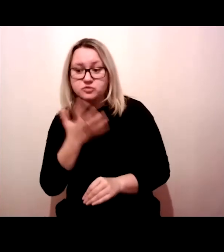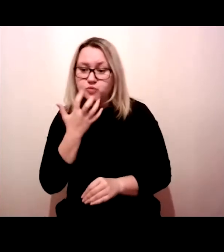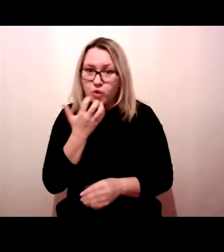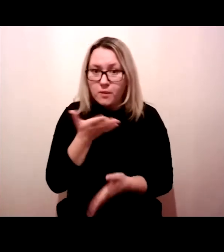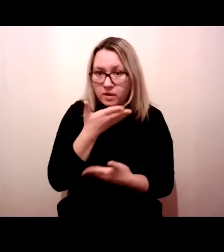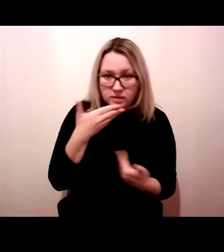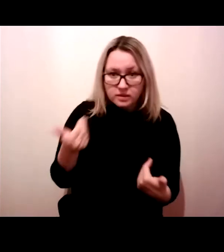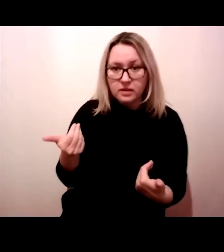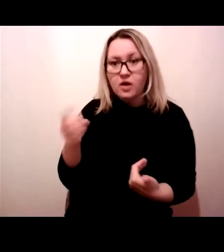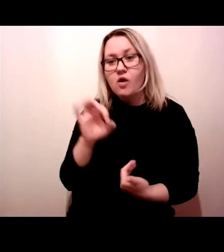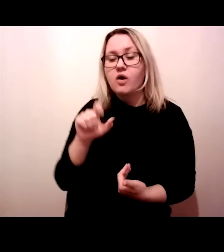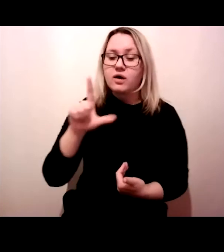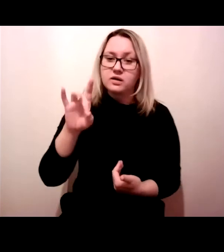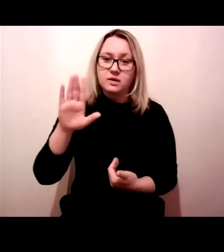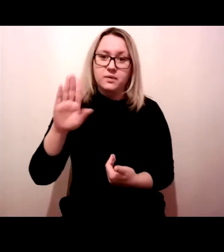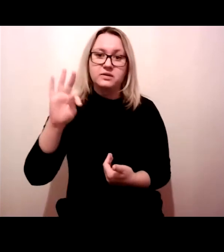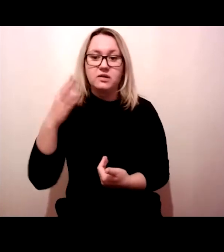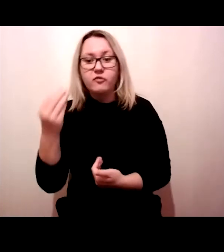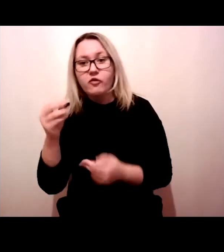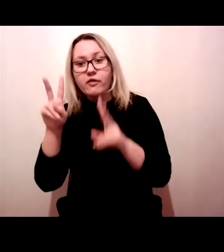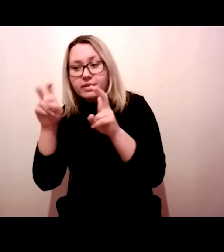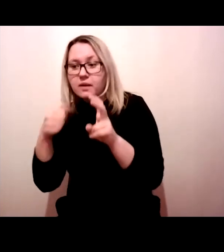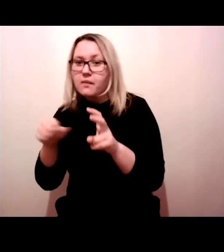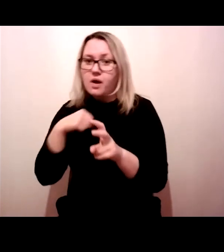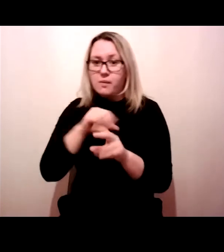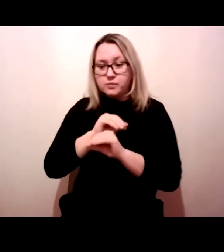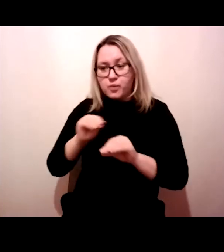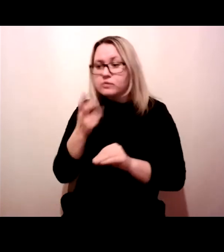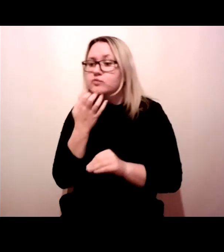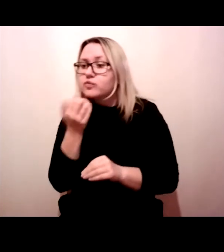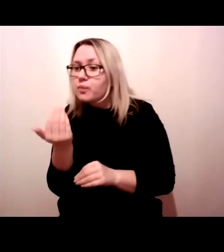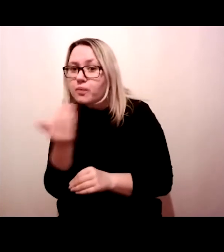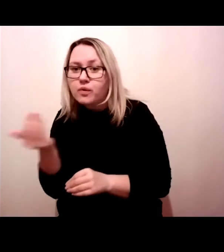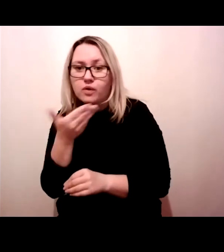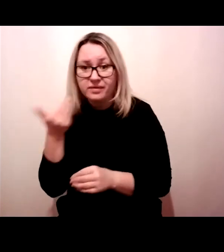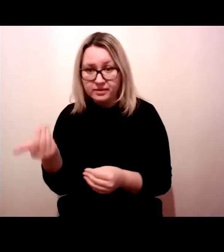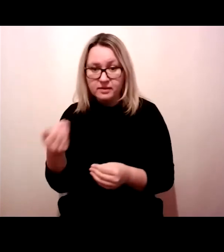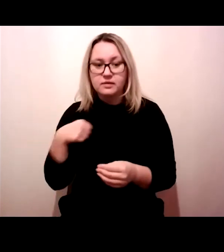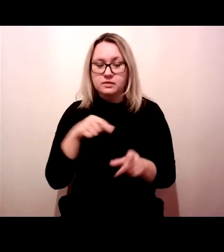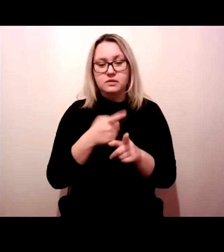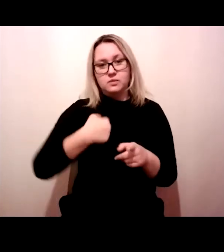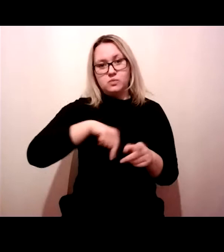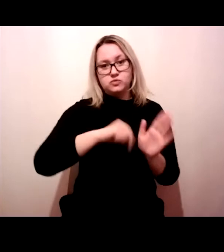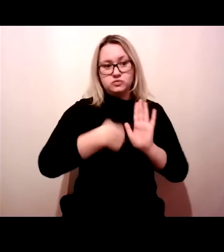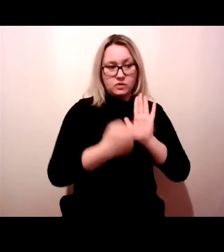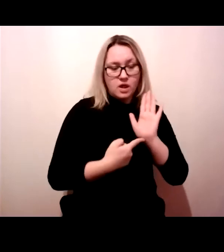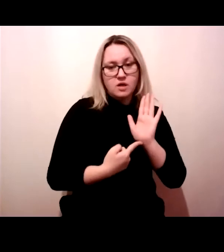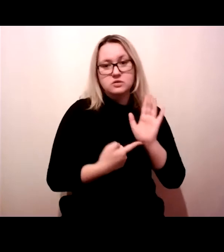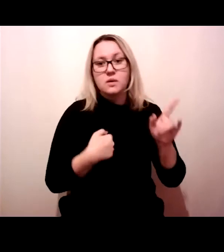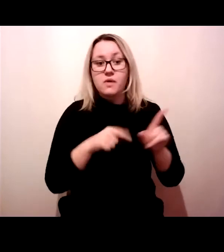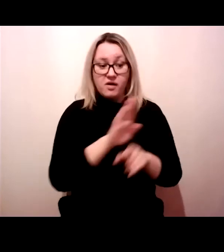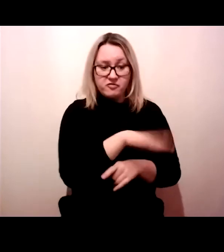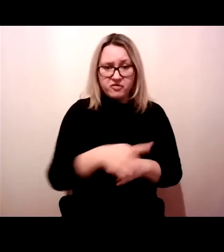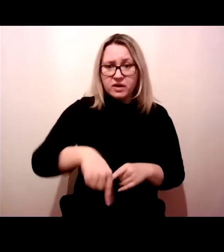in Lithuania we lack trainings on the topic of the LGBTI. That's